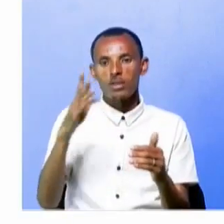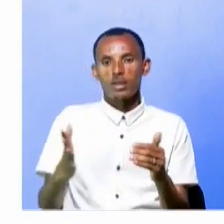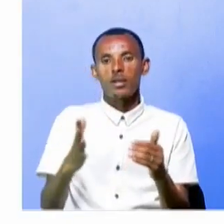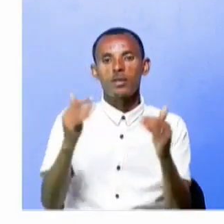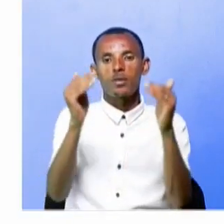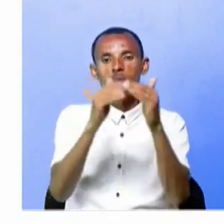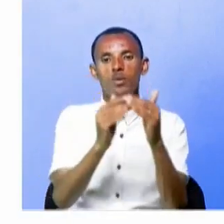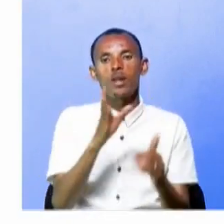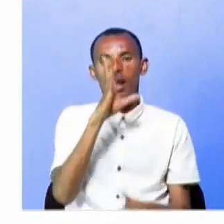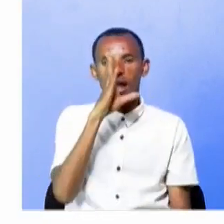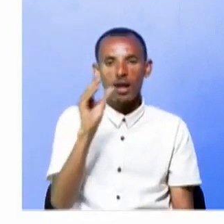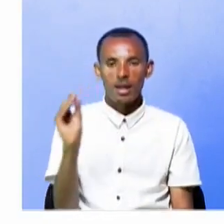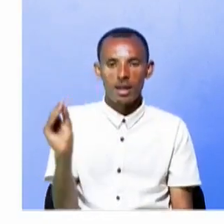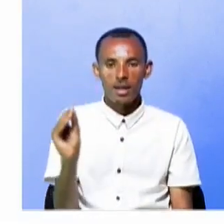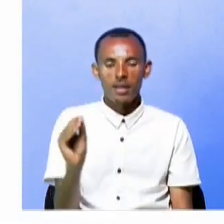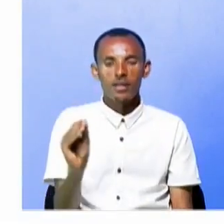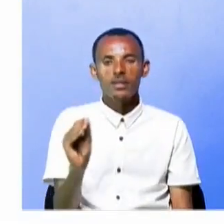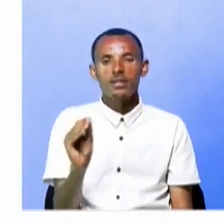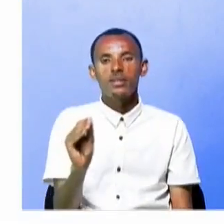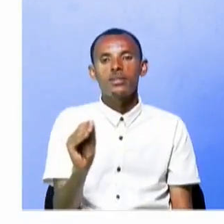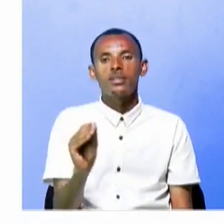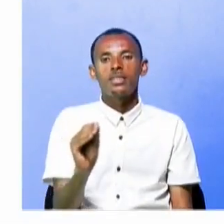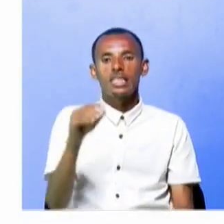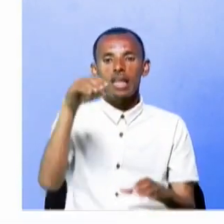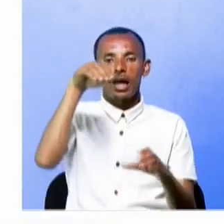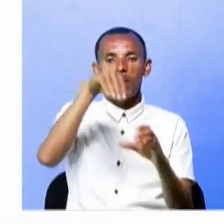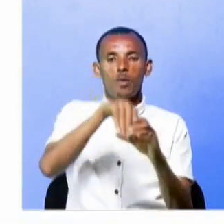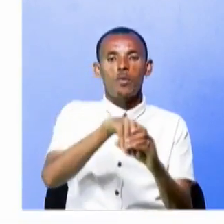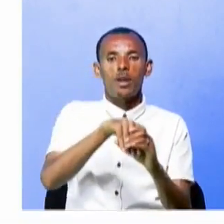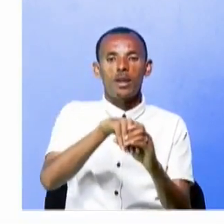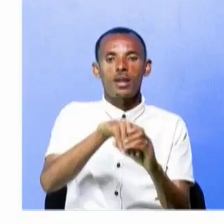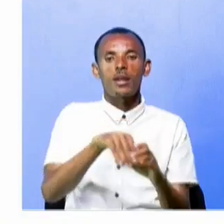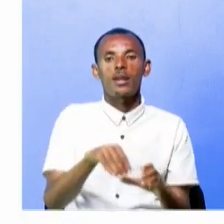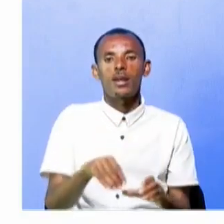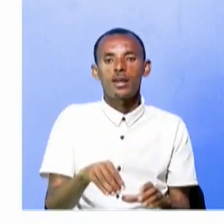and the included angle